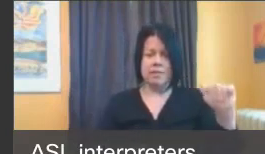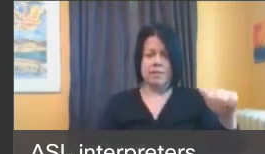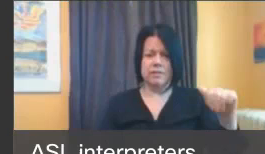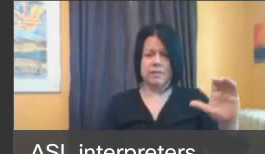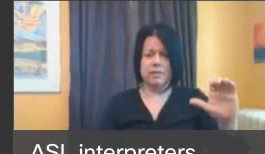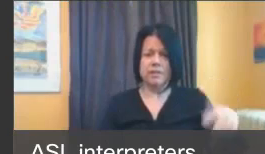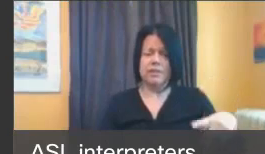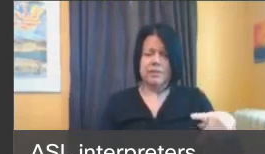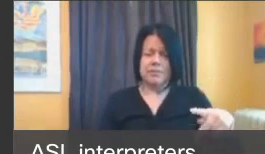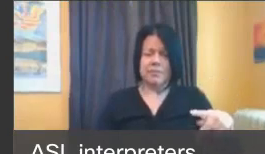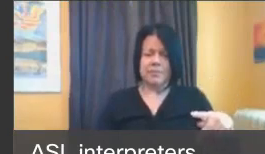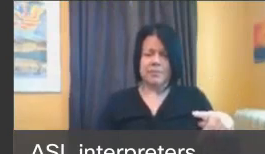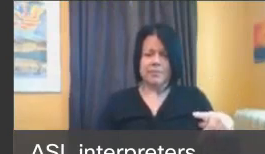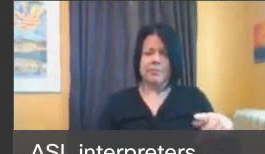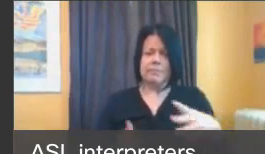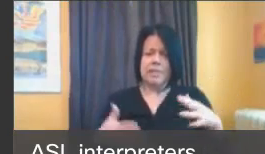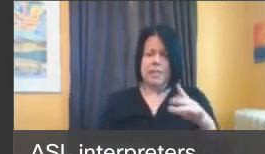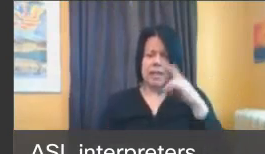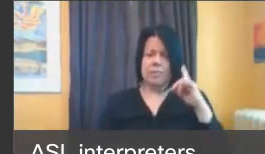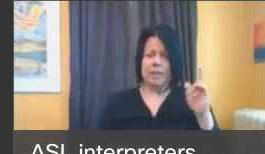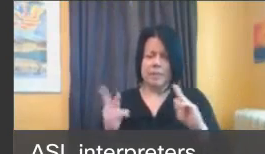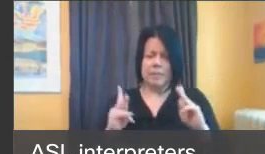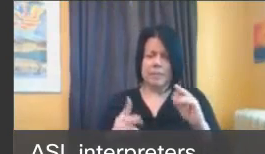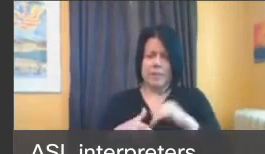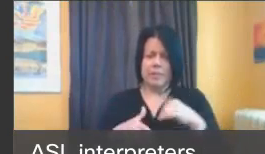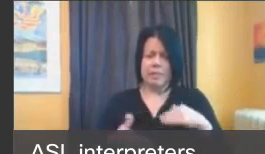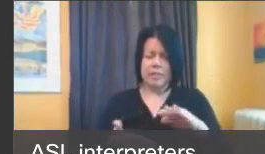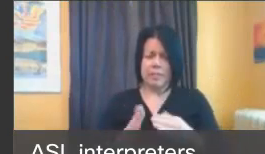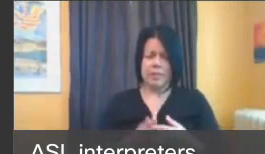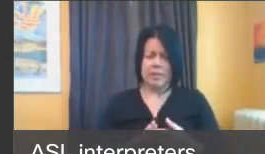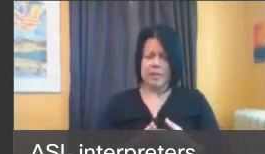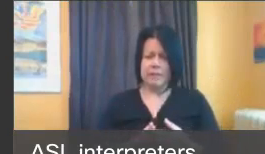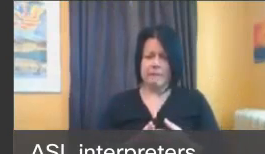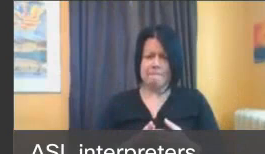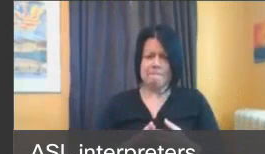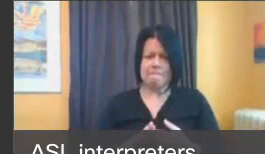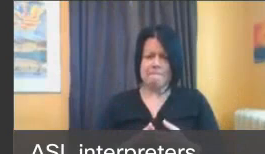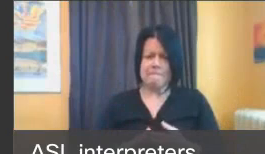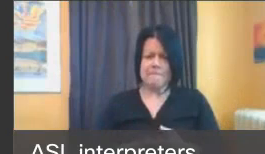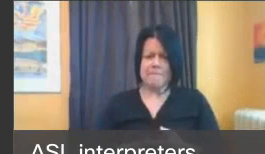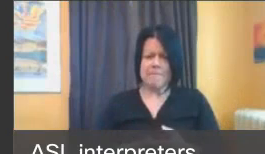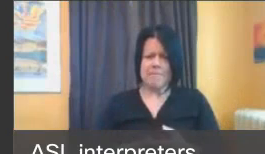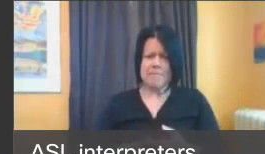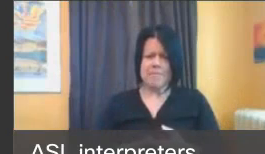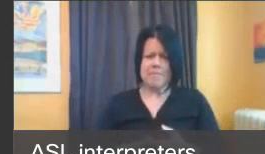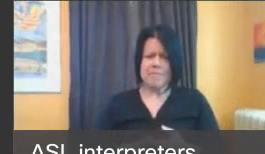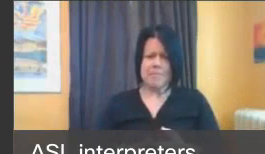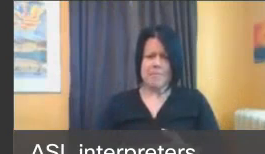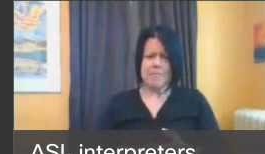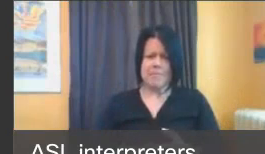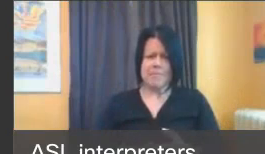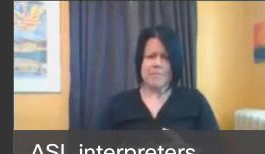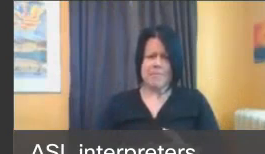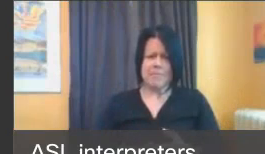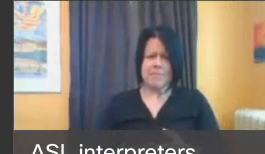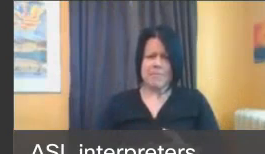from a lot of other, you know, black people and, you know, in my community. So it's direct, you know, I'm basing this off of what I'm